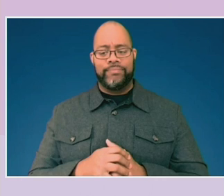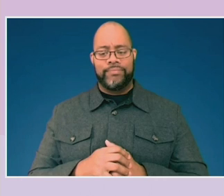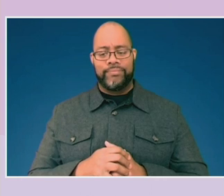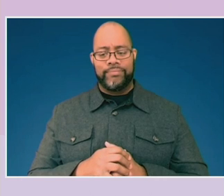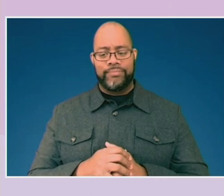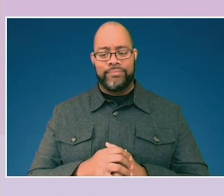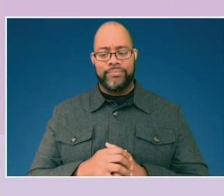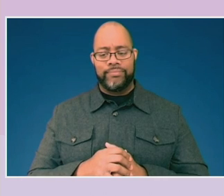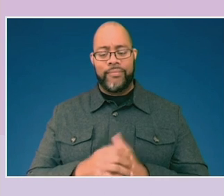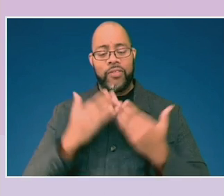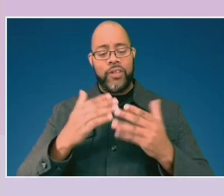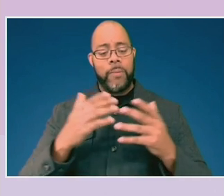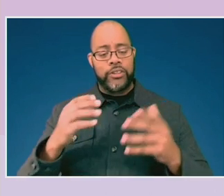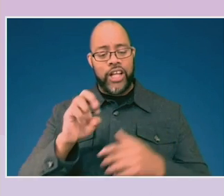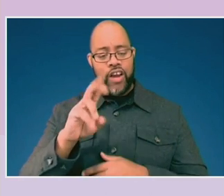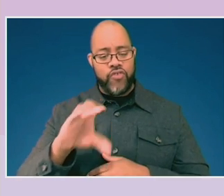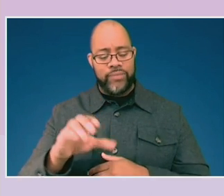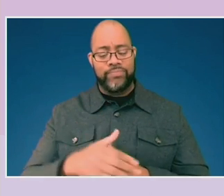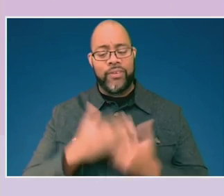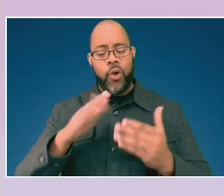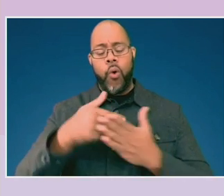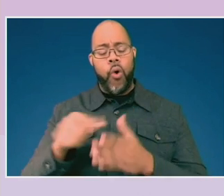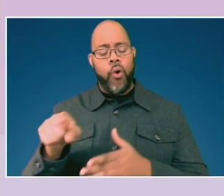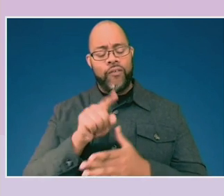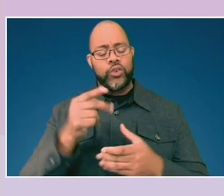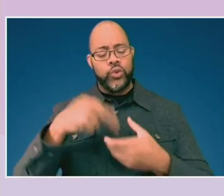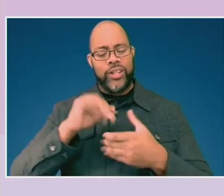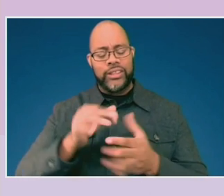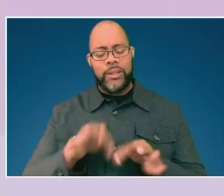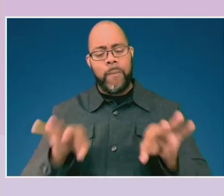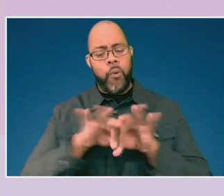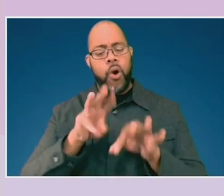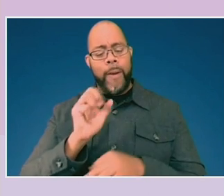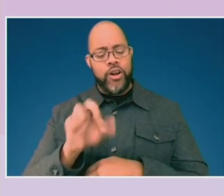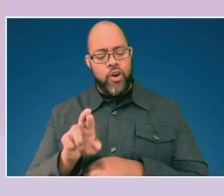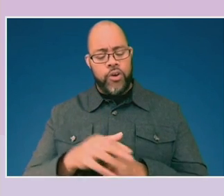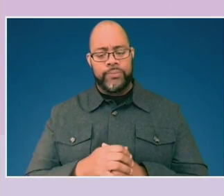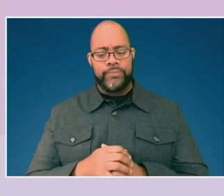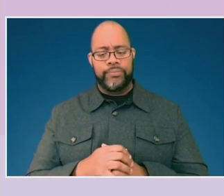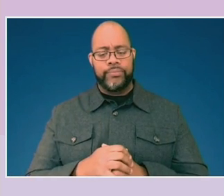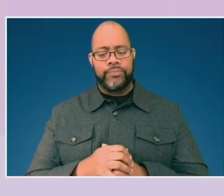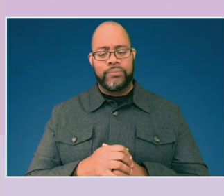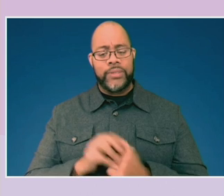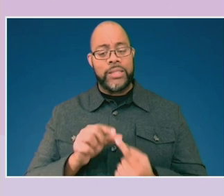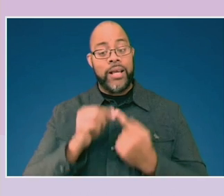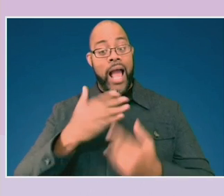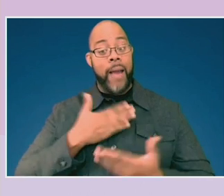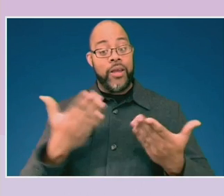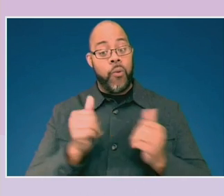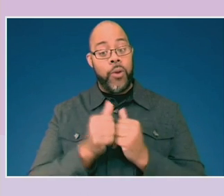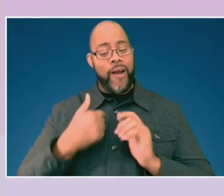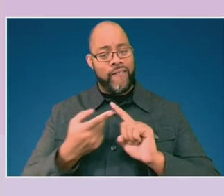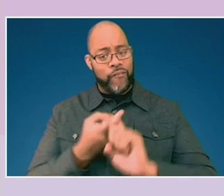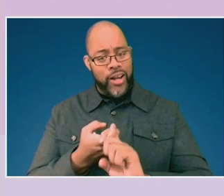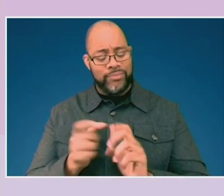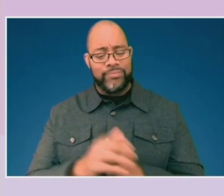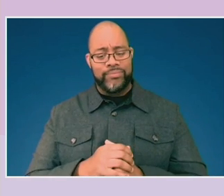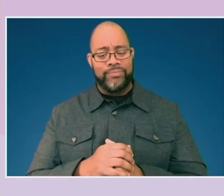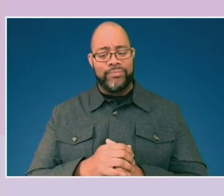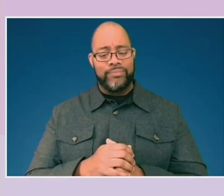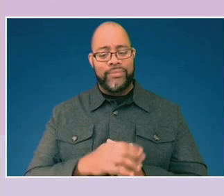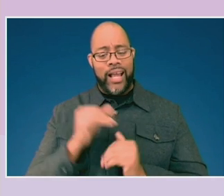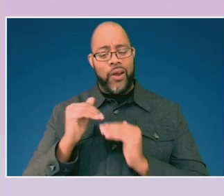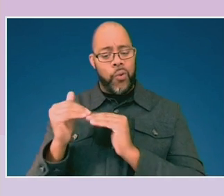Thank you very much, Eric. And thank you all for joining this important webinar. I'm especially glad to be here with my friend and cabinet